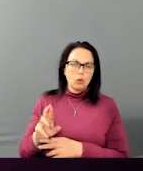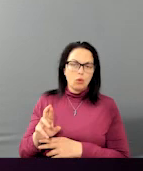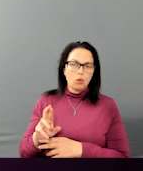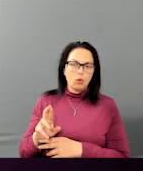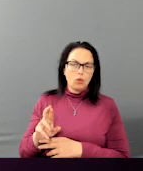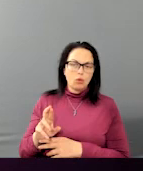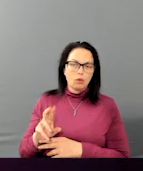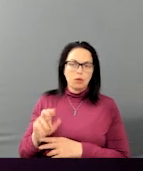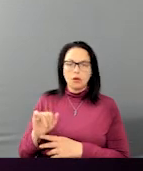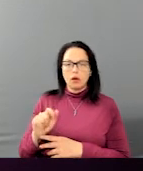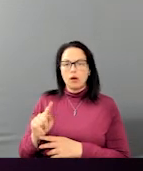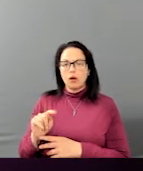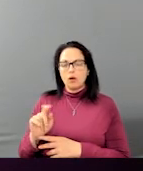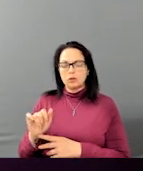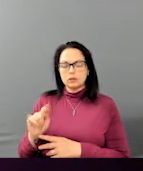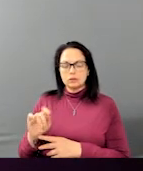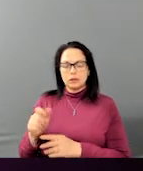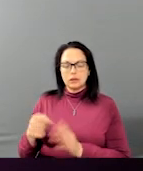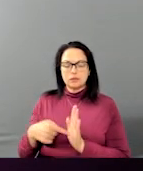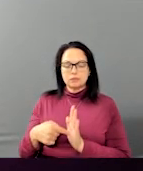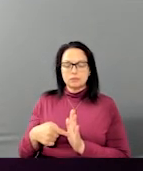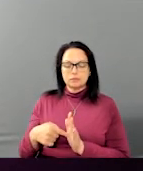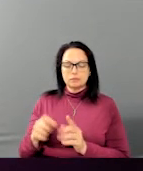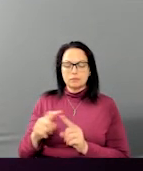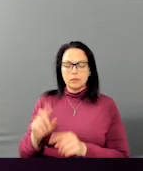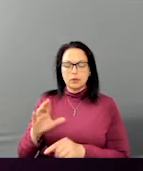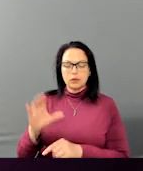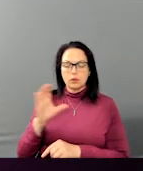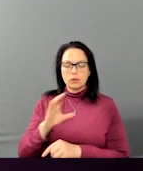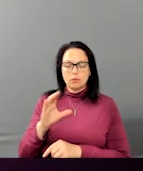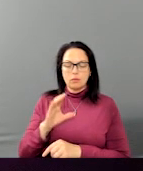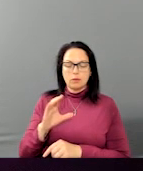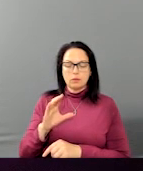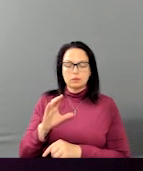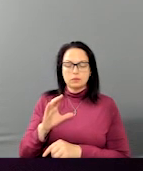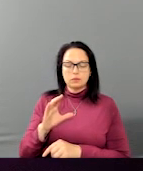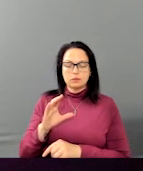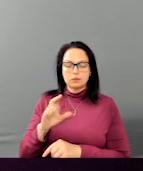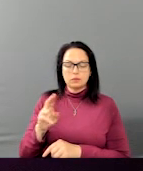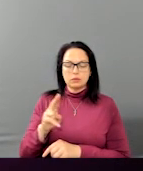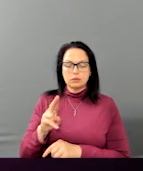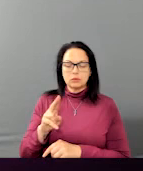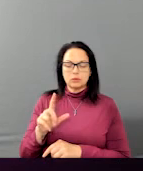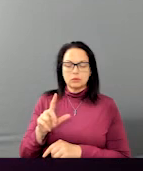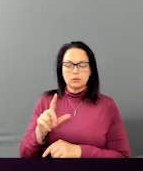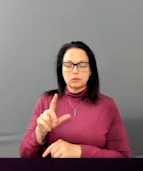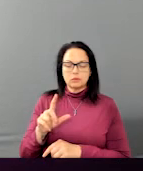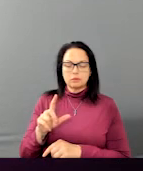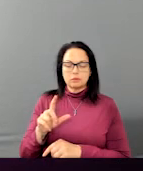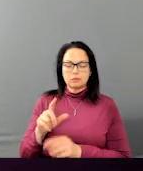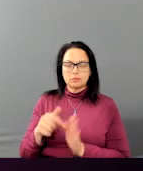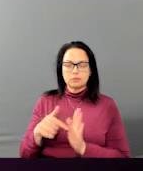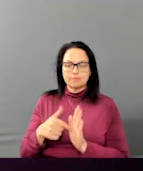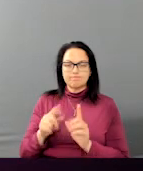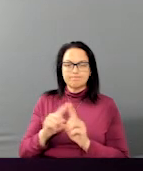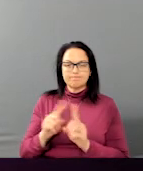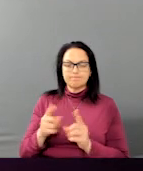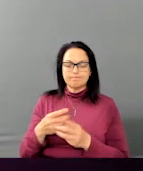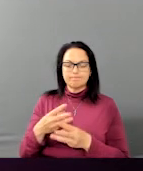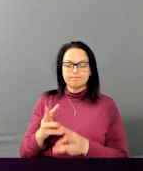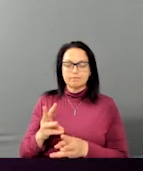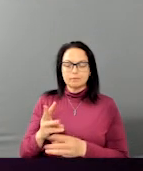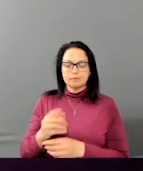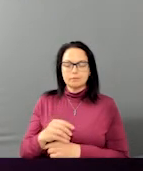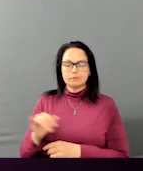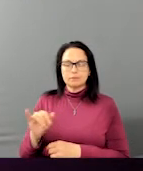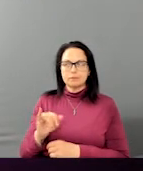alt text, for instance, but your browsers or screen readers view those or show those in different ways. Like, for instance,